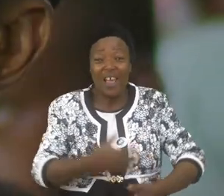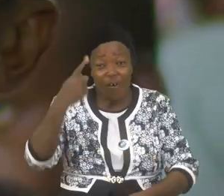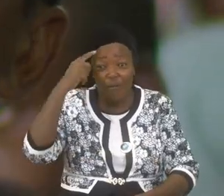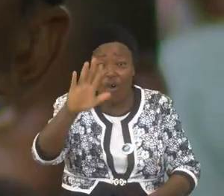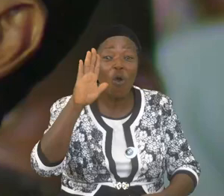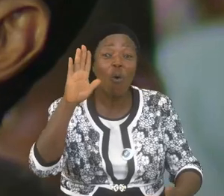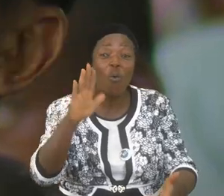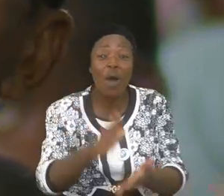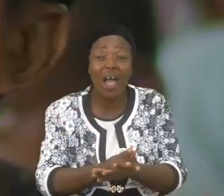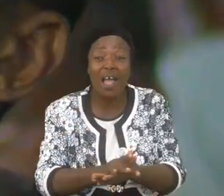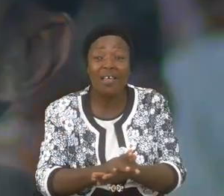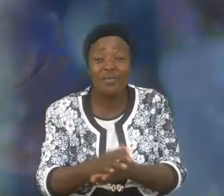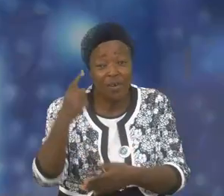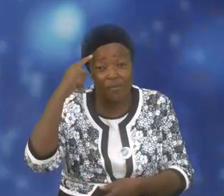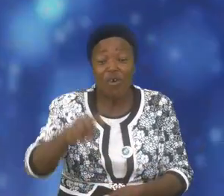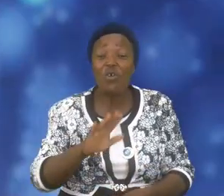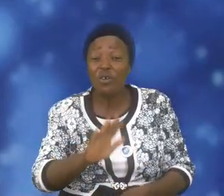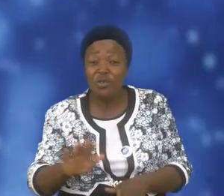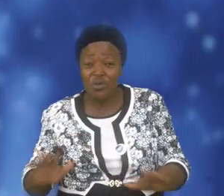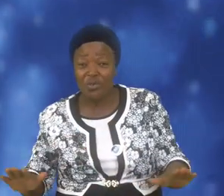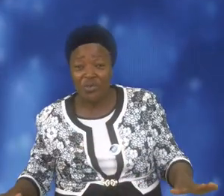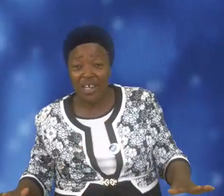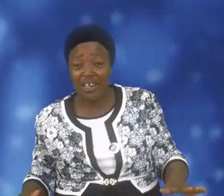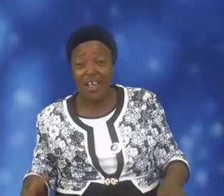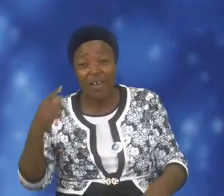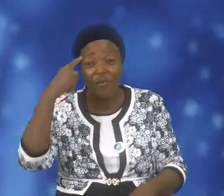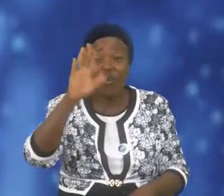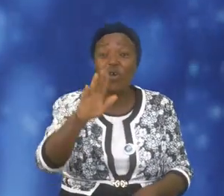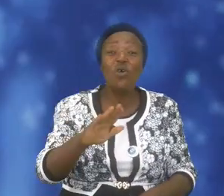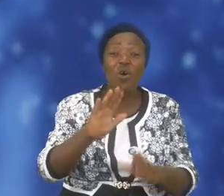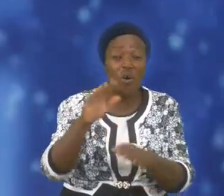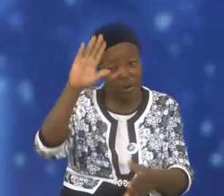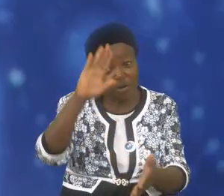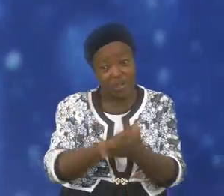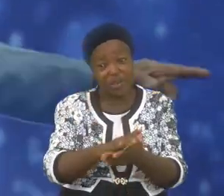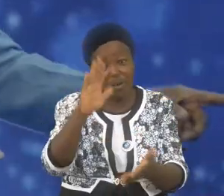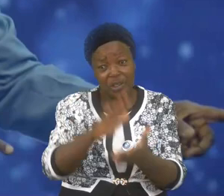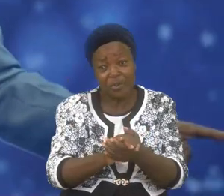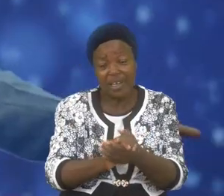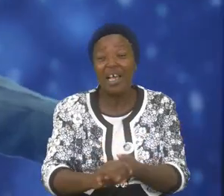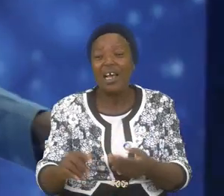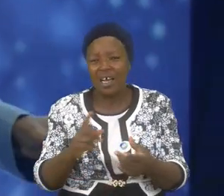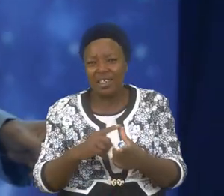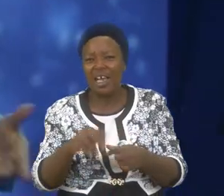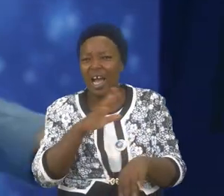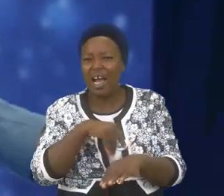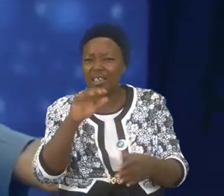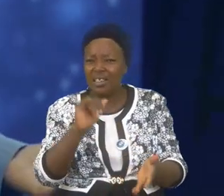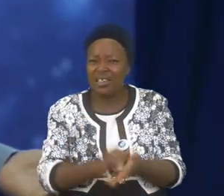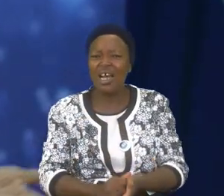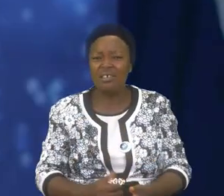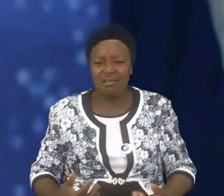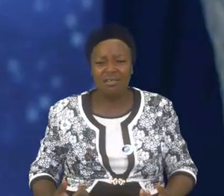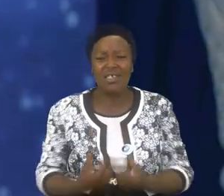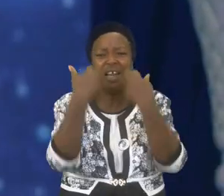your husband. And that challenge that had knocked you down, and